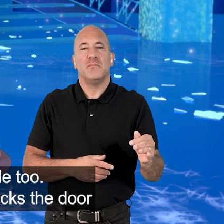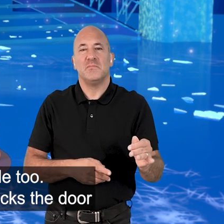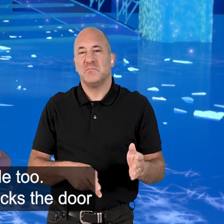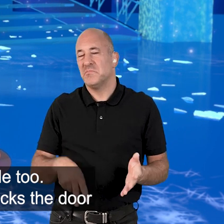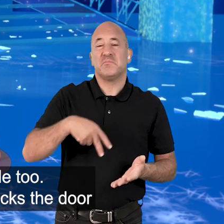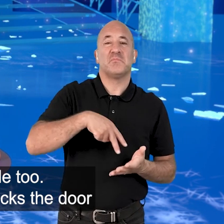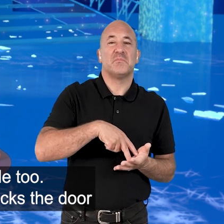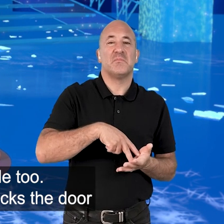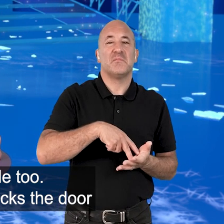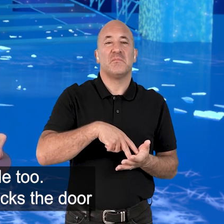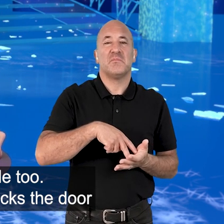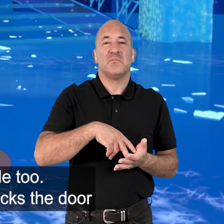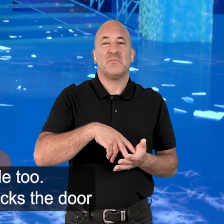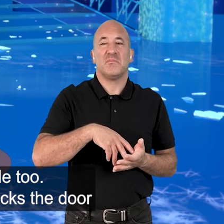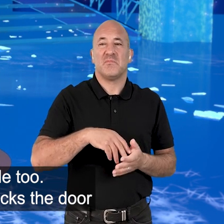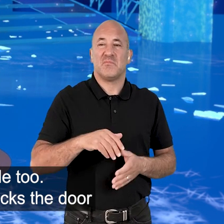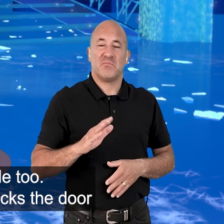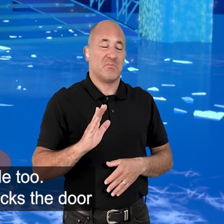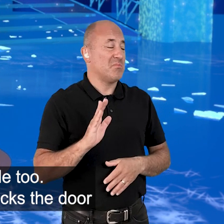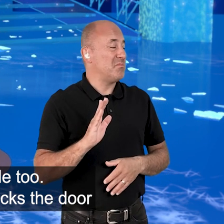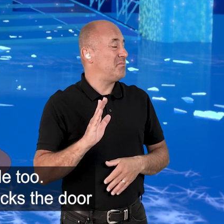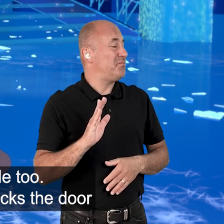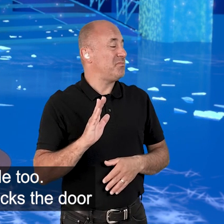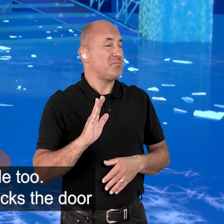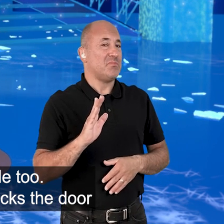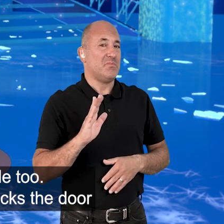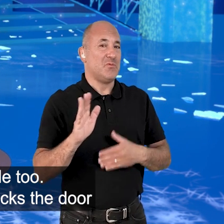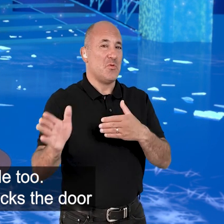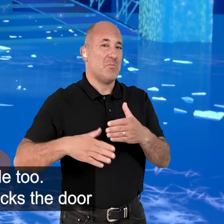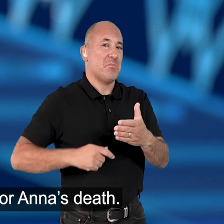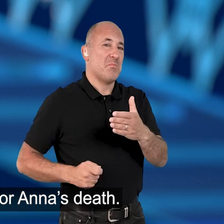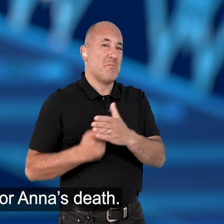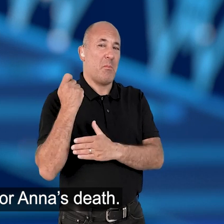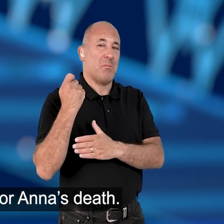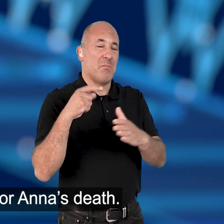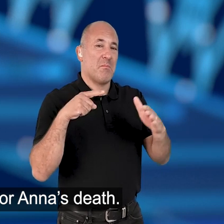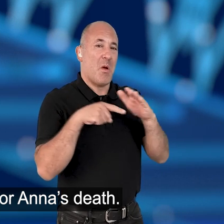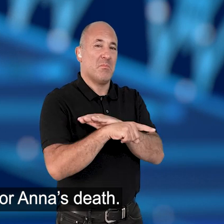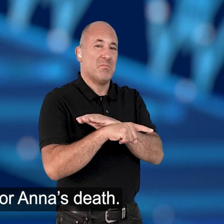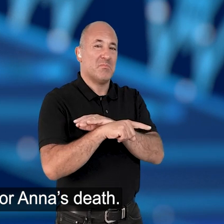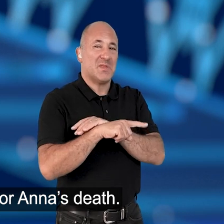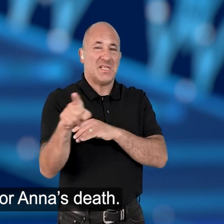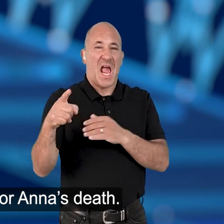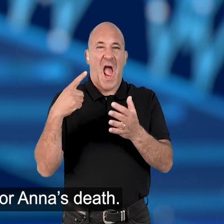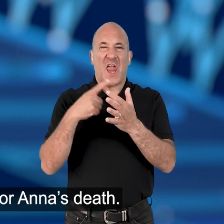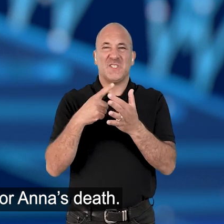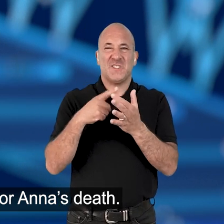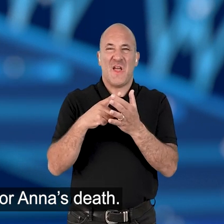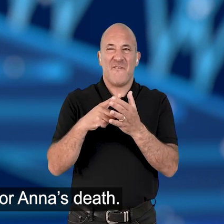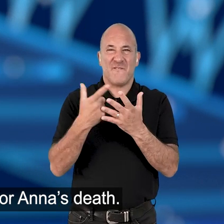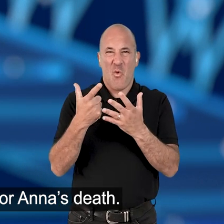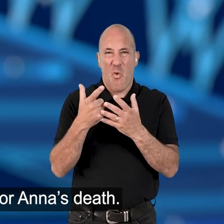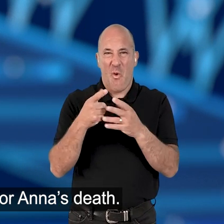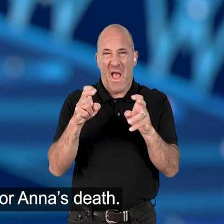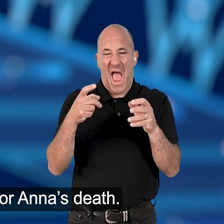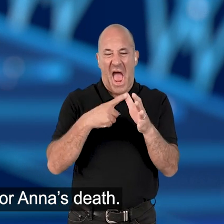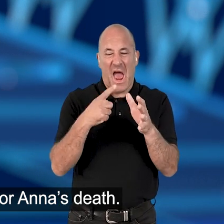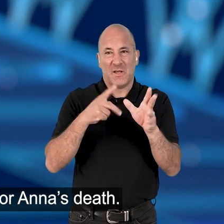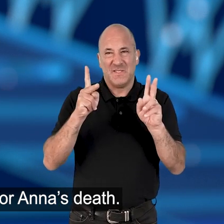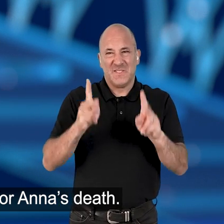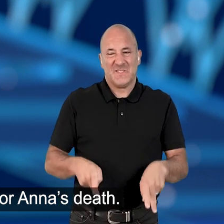Then he stands up, turns his back, locks the door and leaves, charging Elsa with